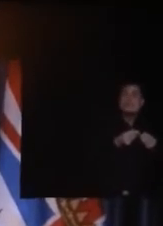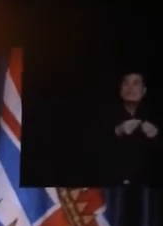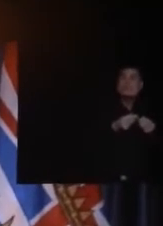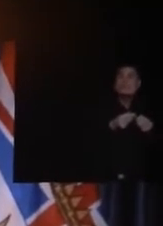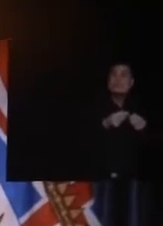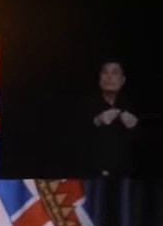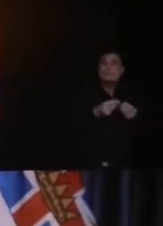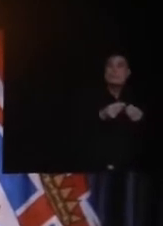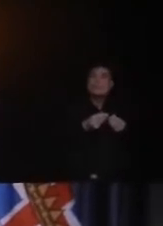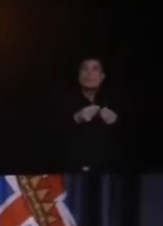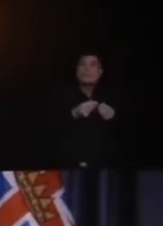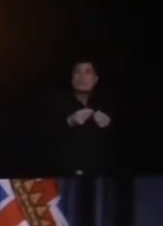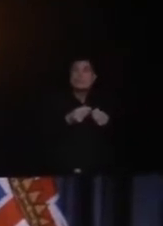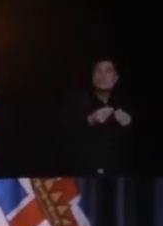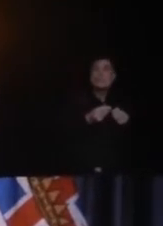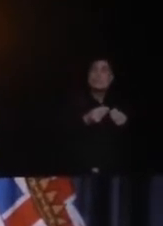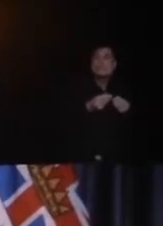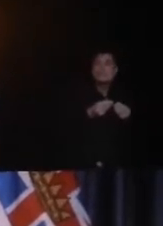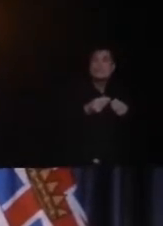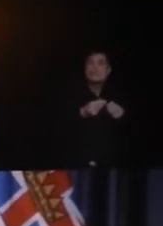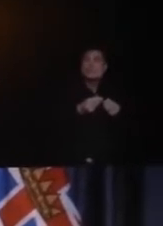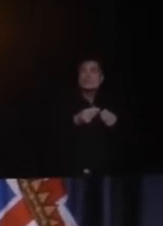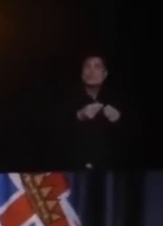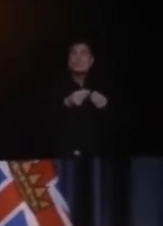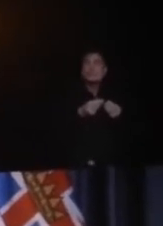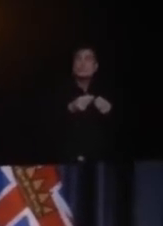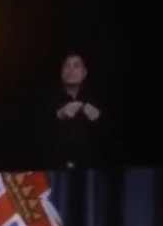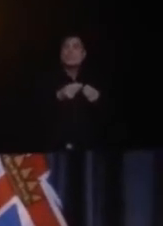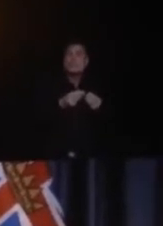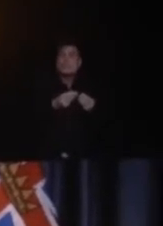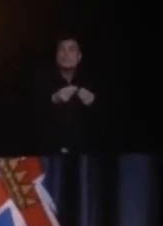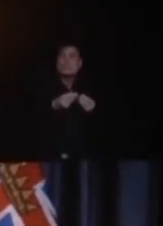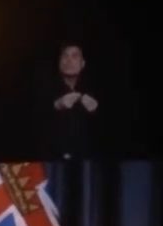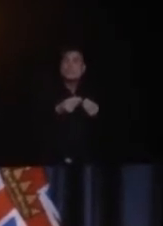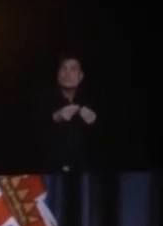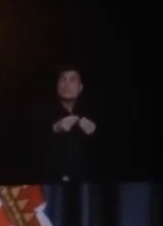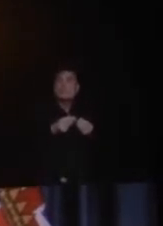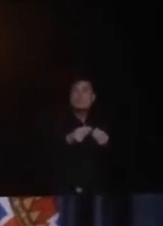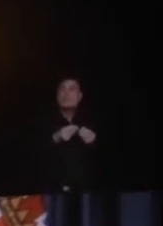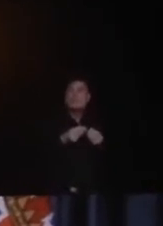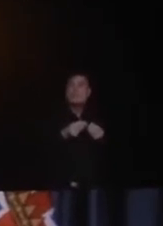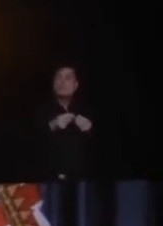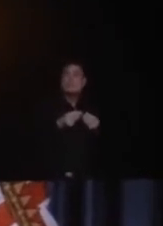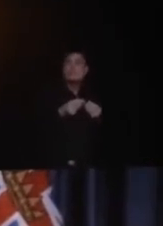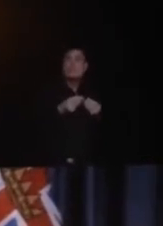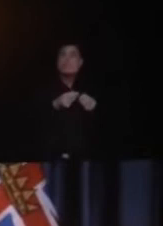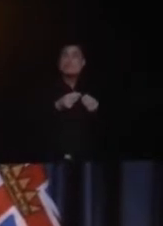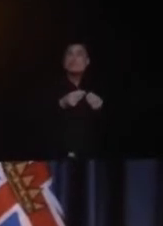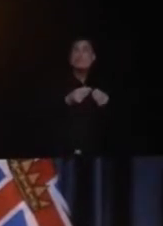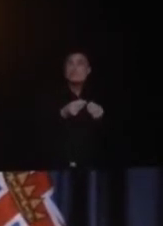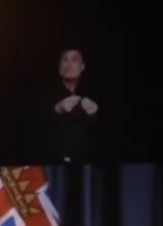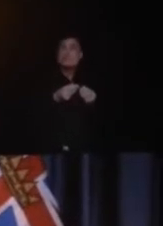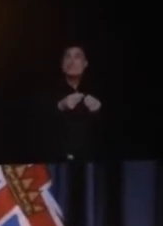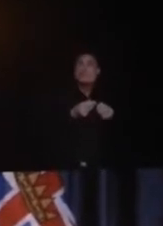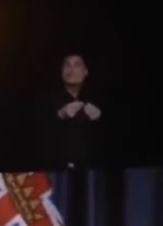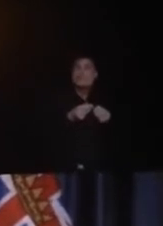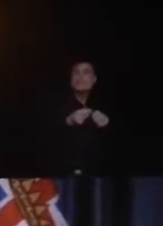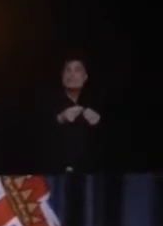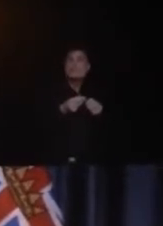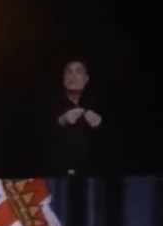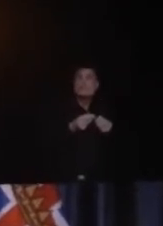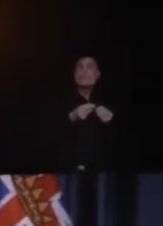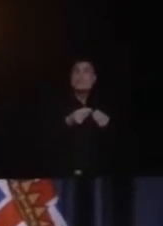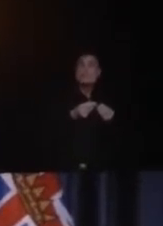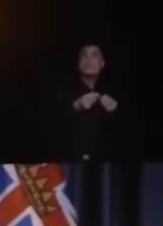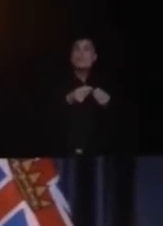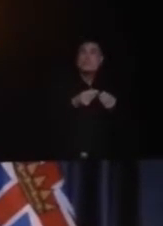They're crying out for help. That's what they were doing at the old Yale Center when they had Uncle John locked up. That's why